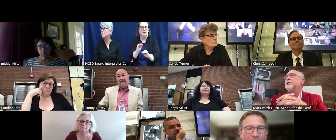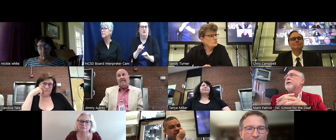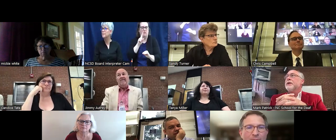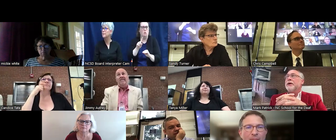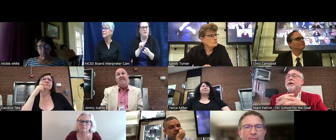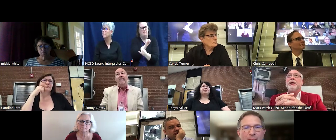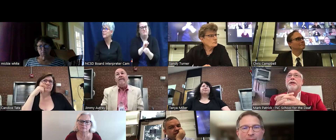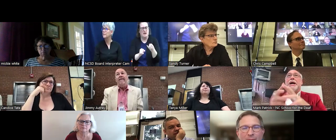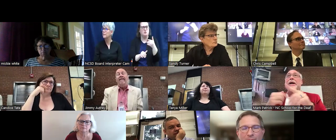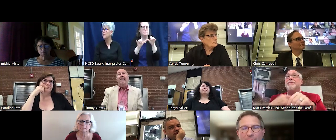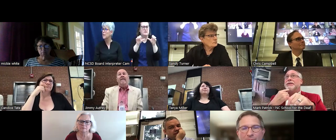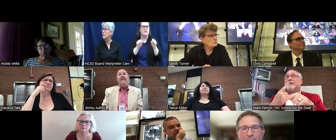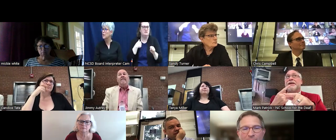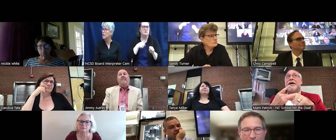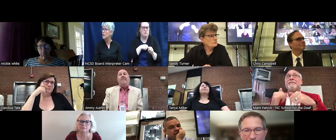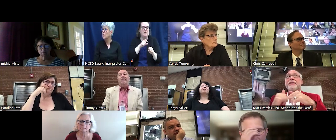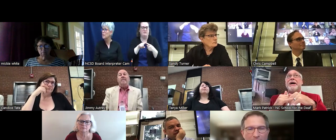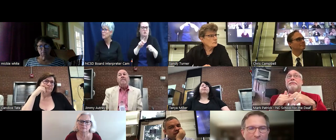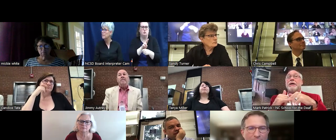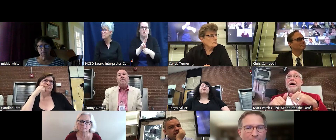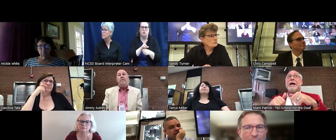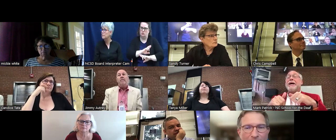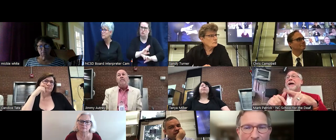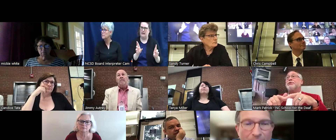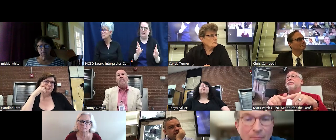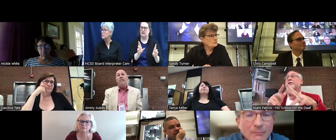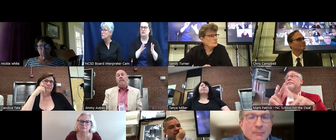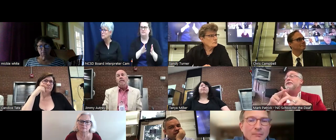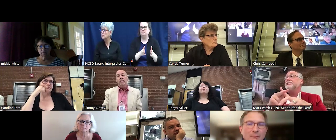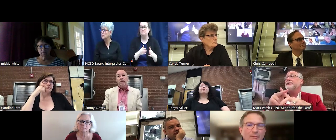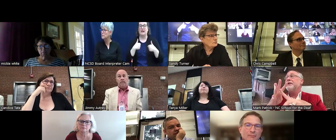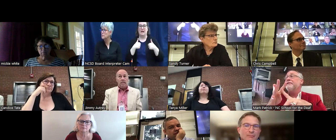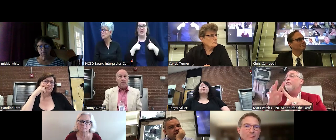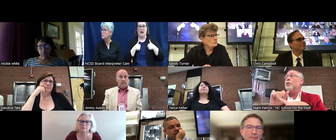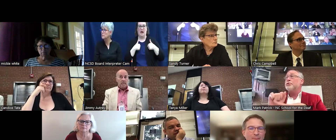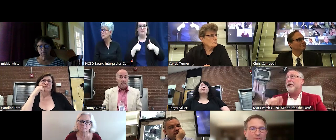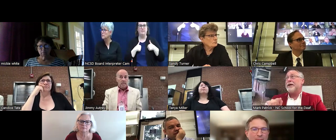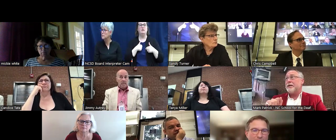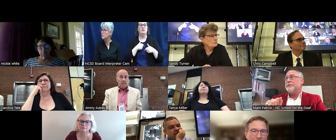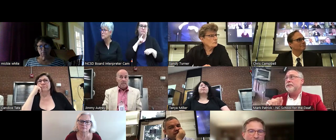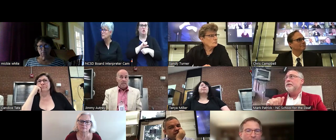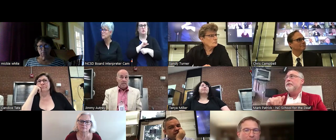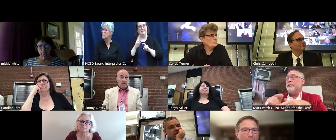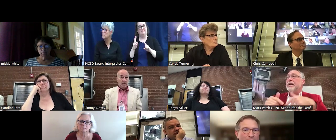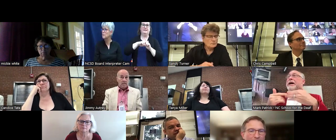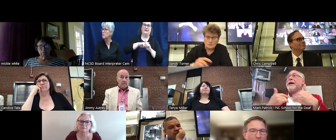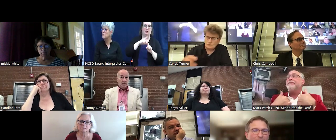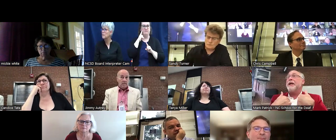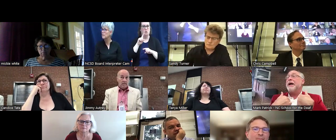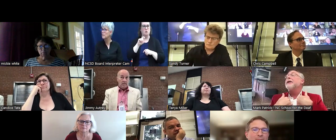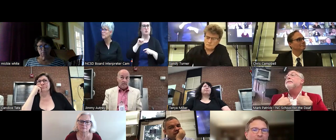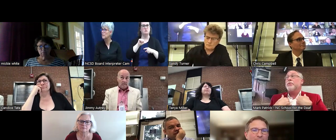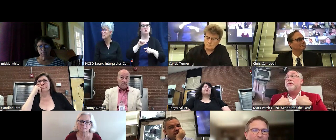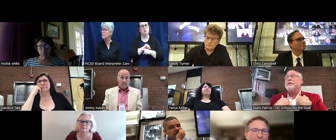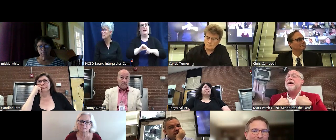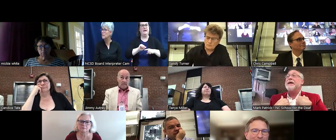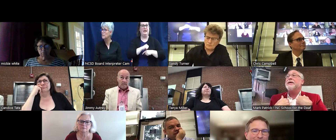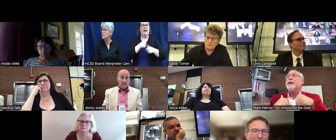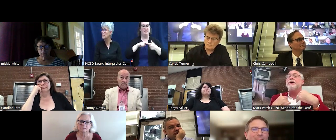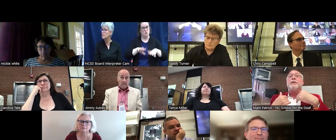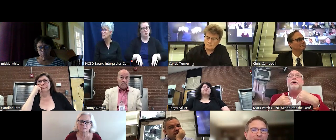use. And I was gonna say that I actually have been assigned 4 trainings that I am going to